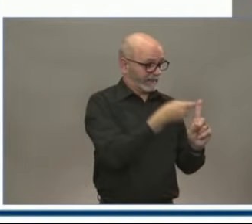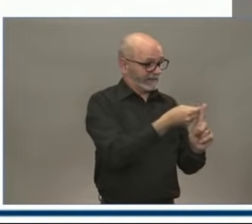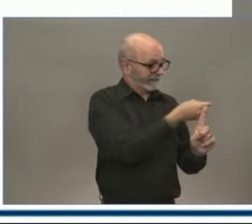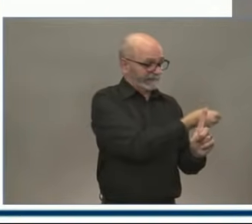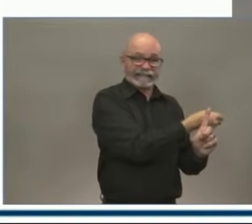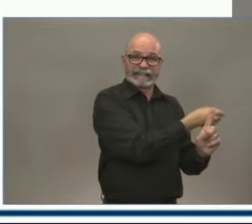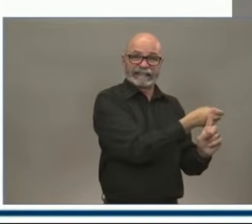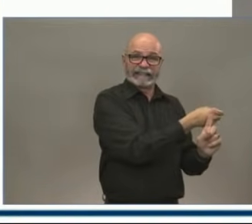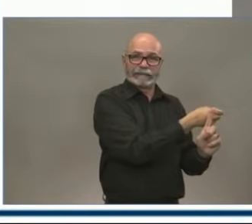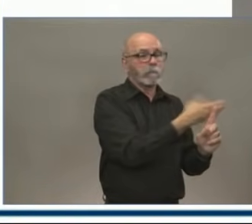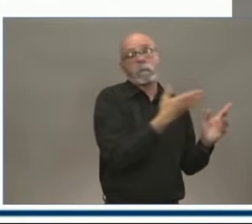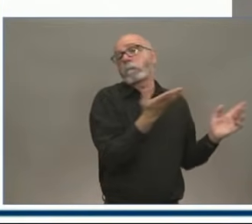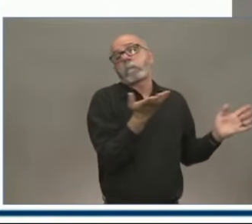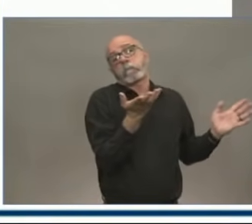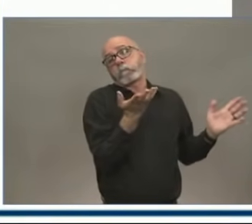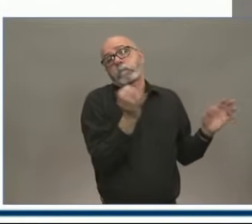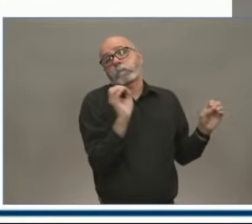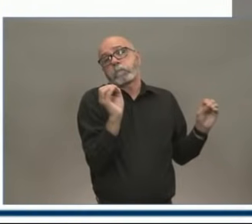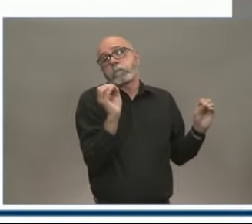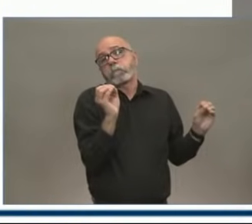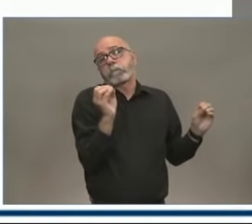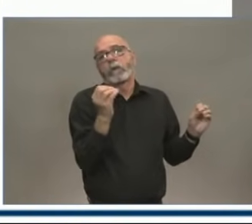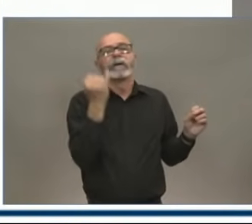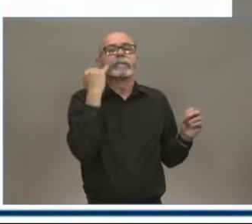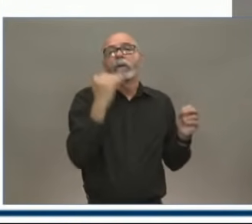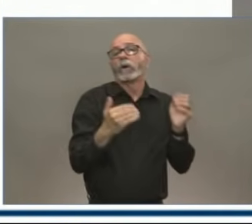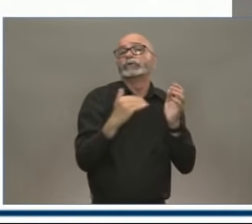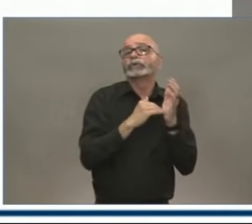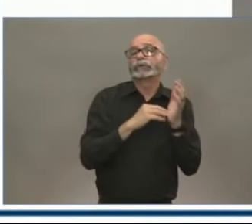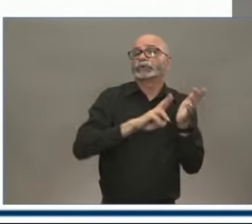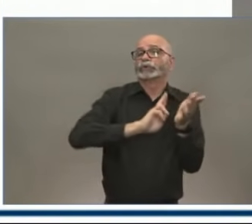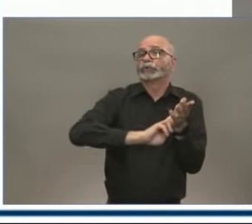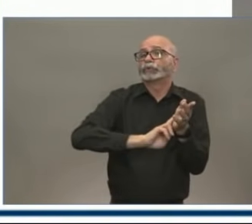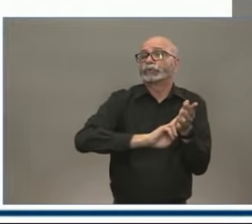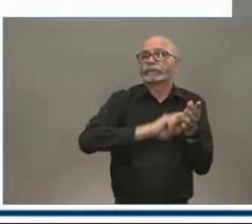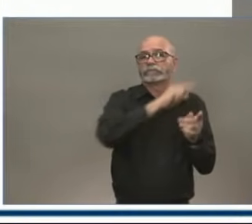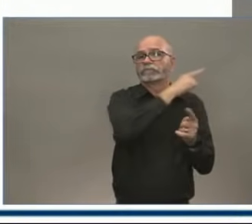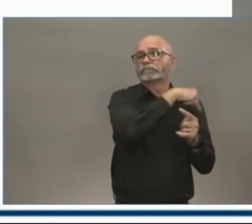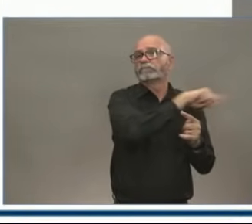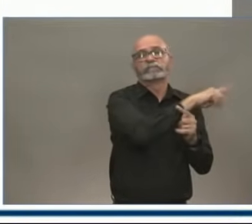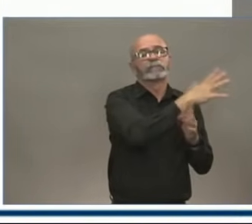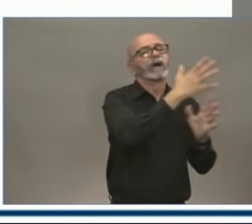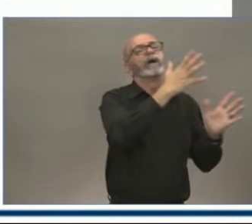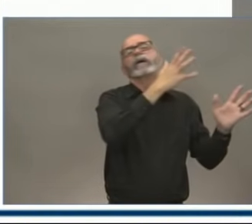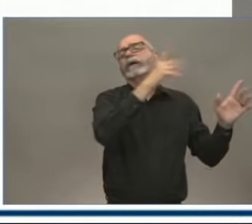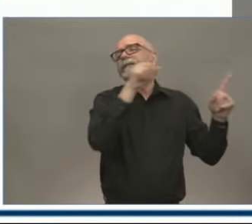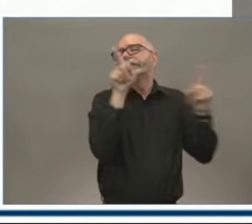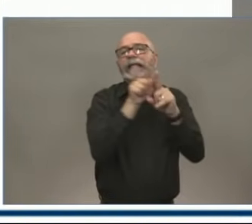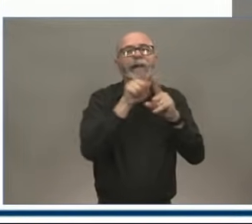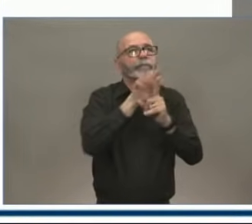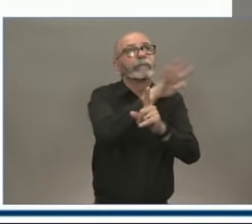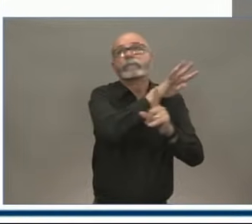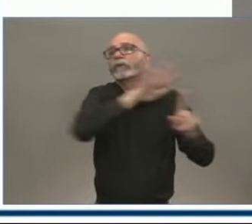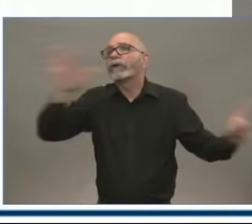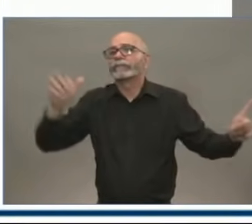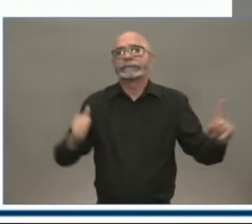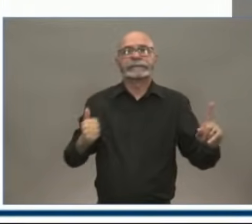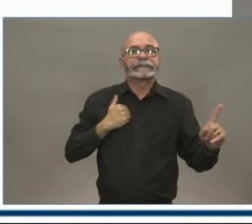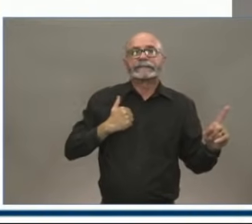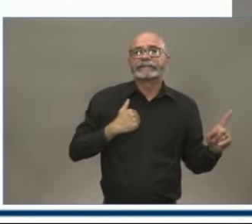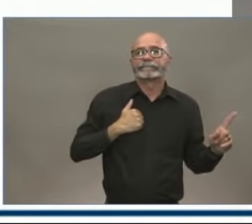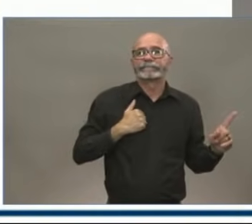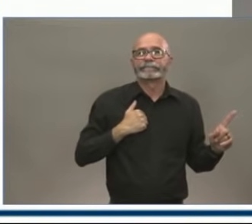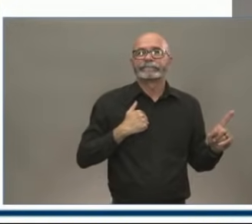cases we've had in healthcare workers, and this is true across the country to the greatest extent, but certainly in Nova Scotia, all the healthcare worker